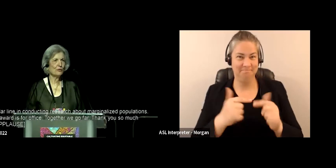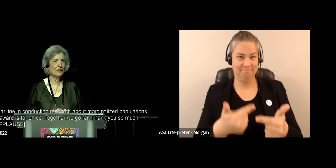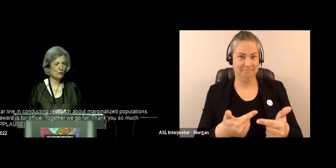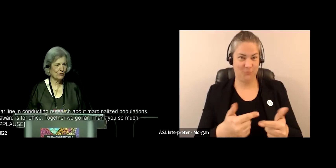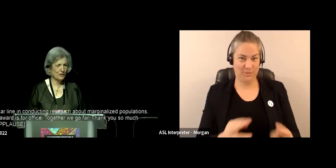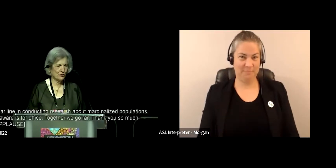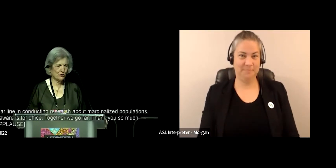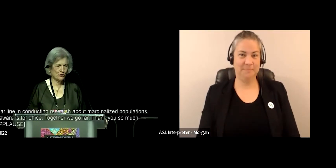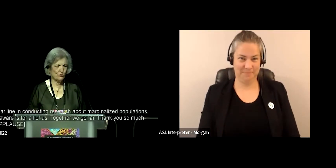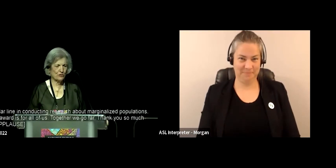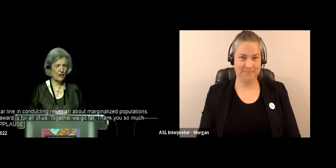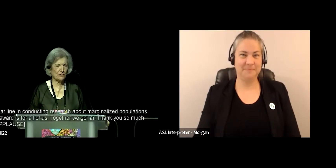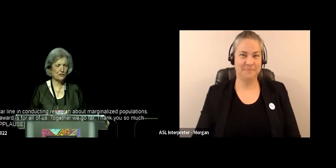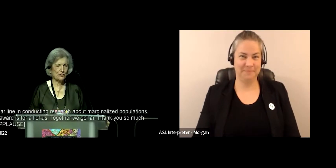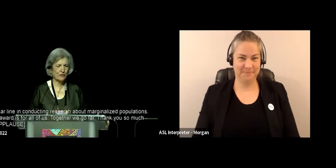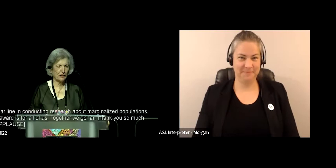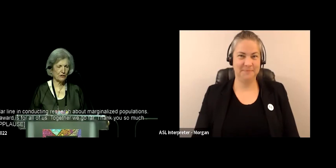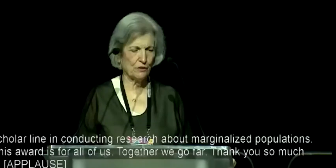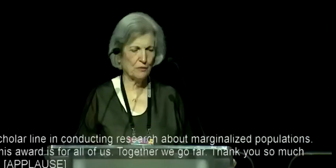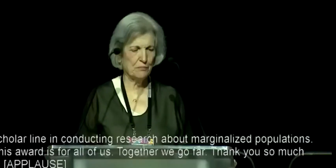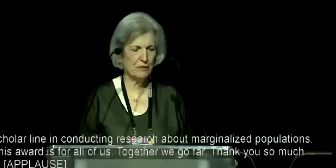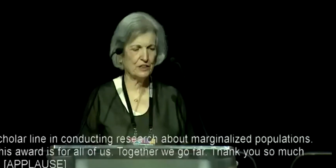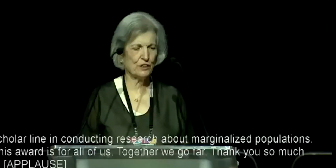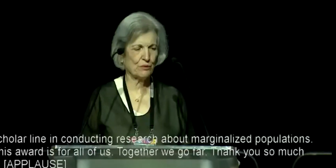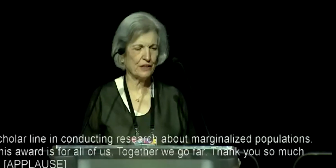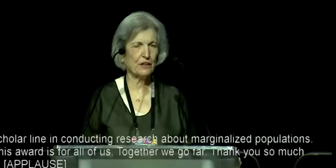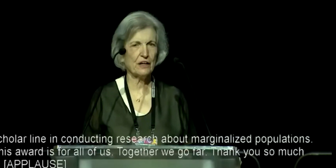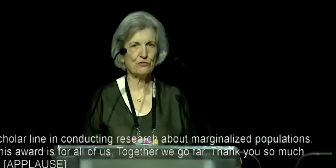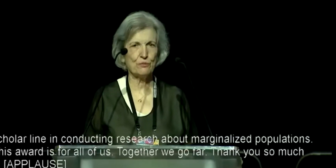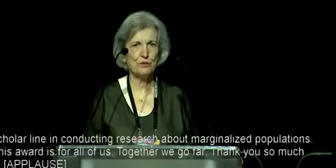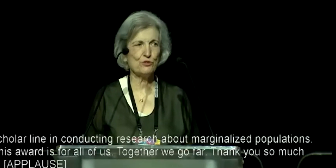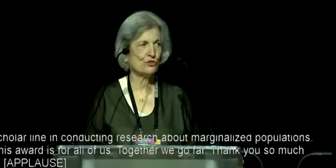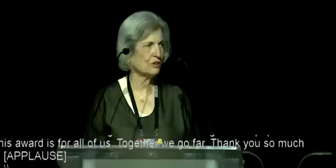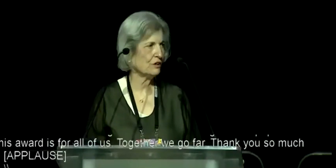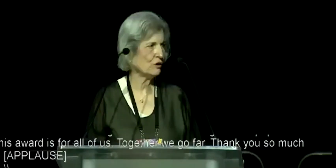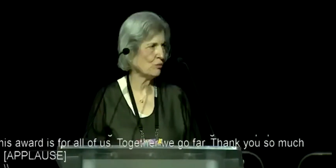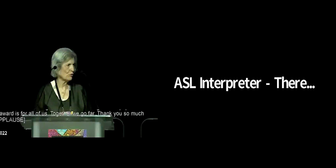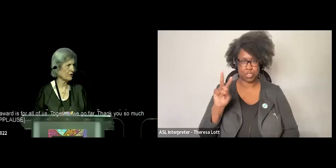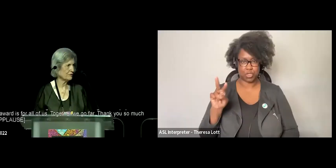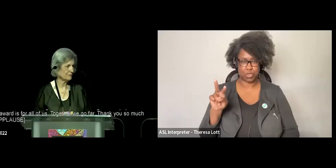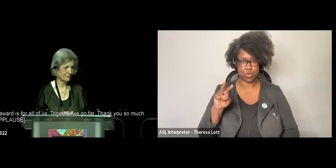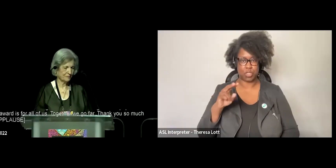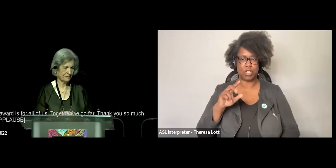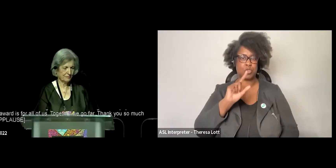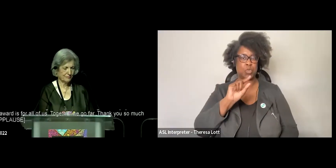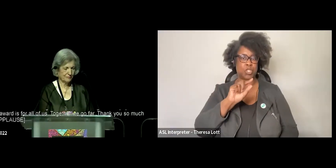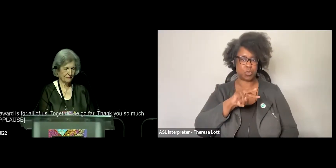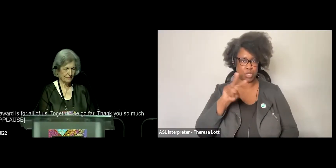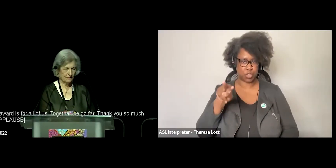The 2022 Scholars of Color Mid-Career Contribution Award.